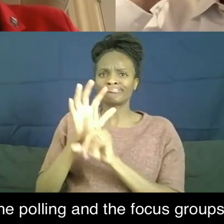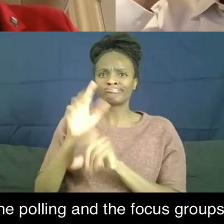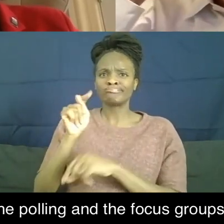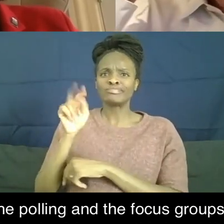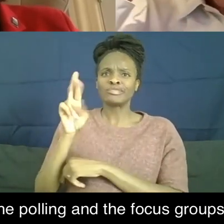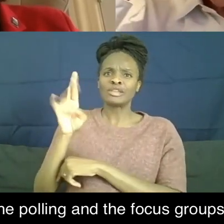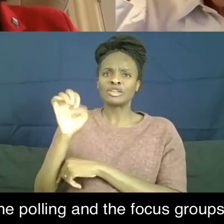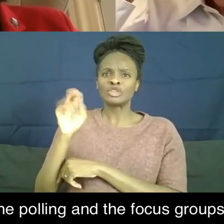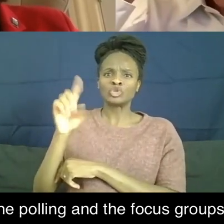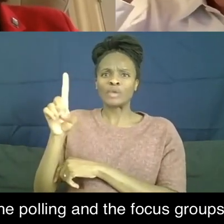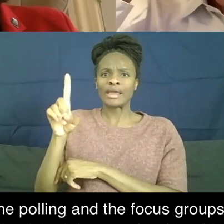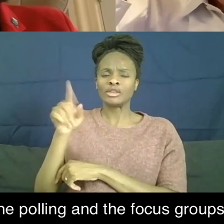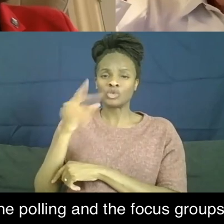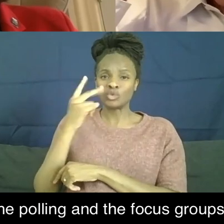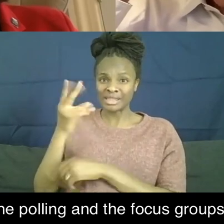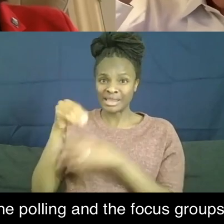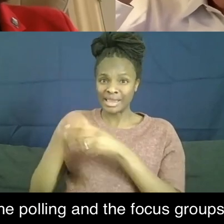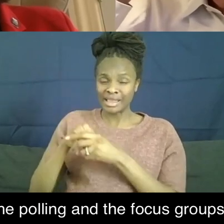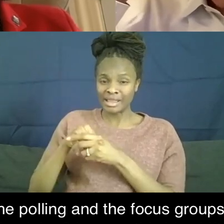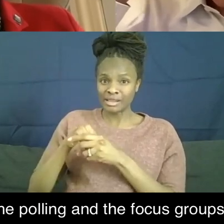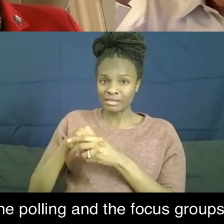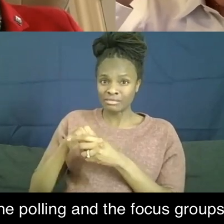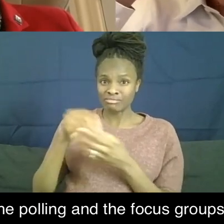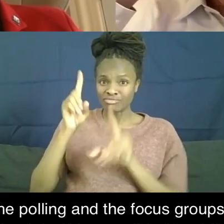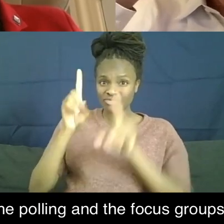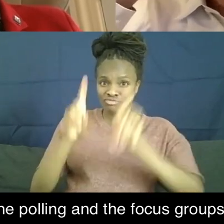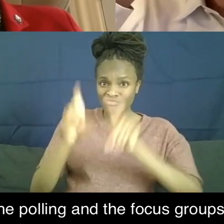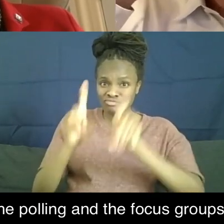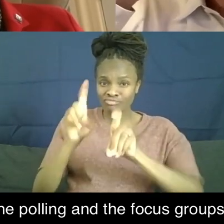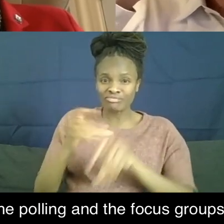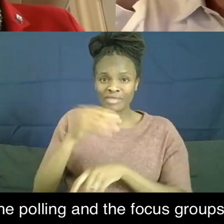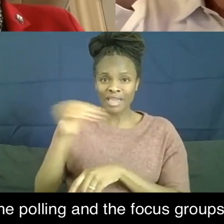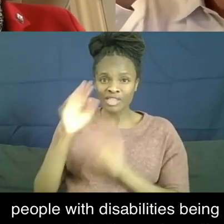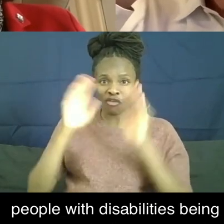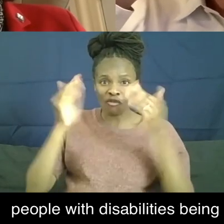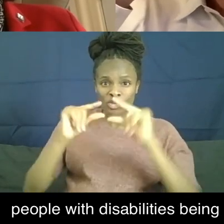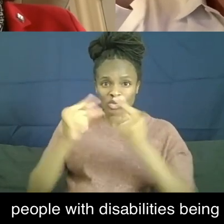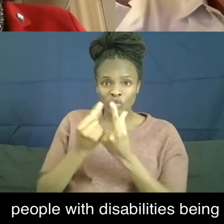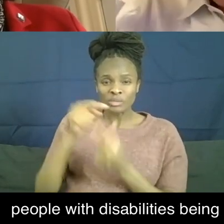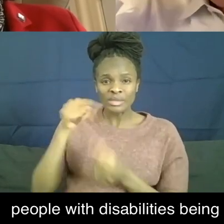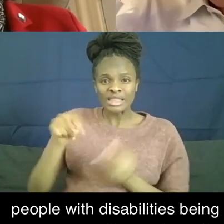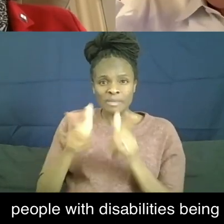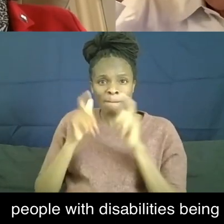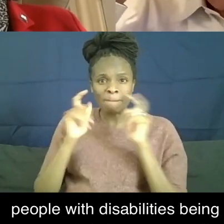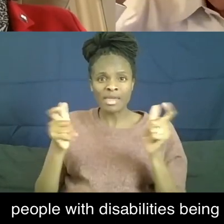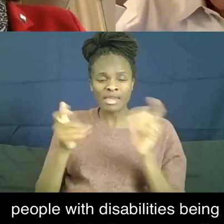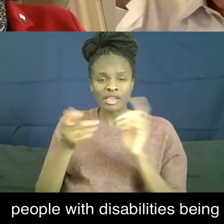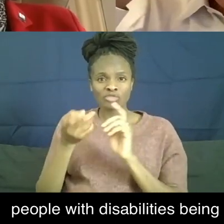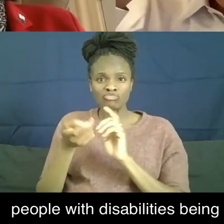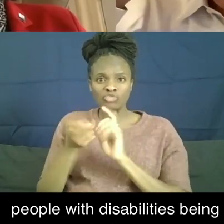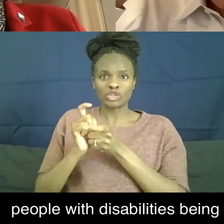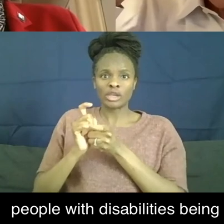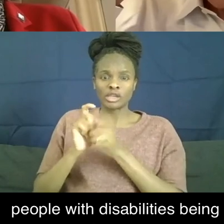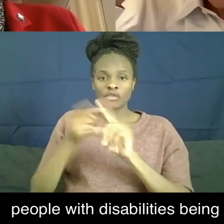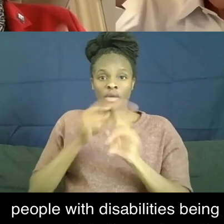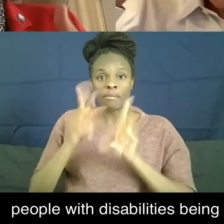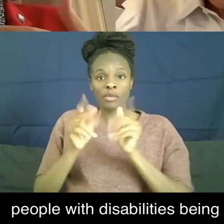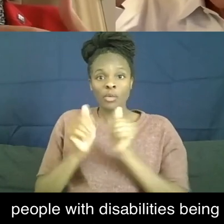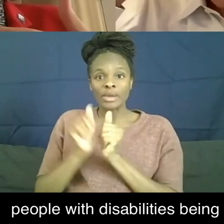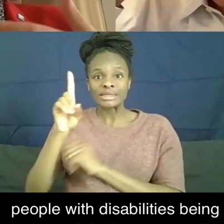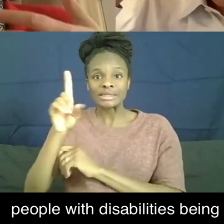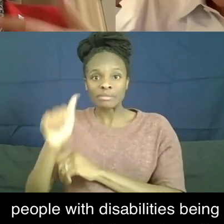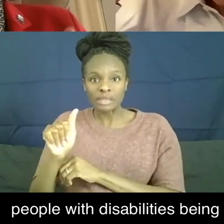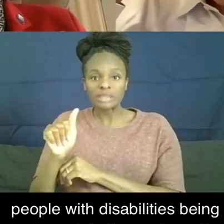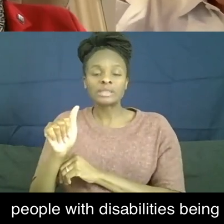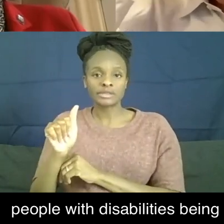polling and the focus groups that you're doing? I mean, this big shift from, uh, you know, people with disabilities being very